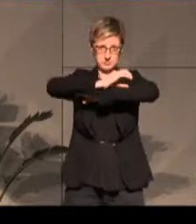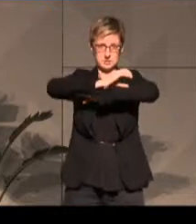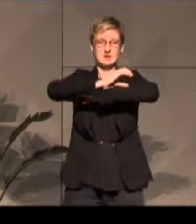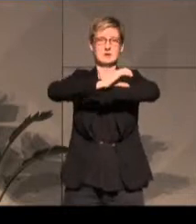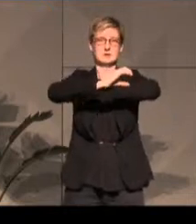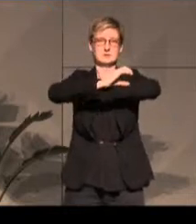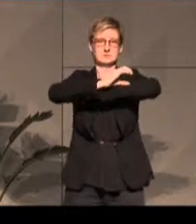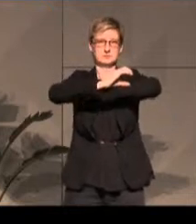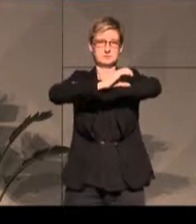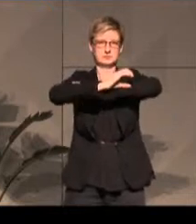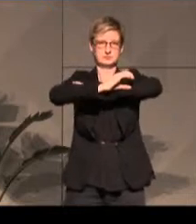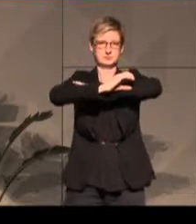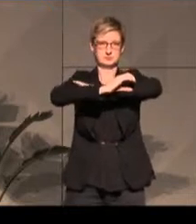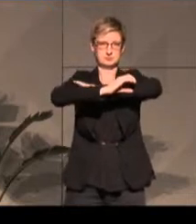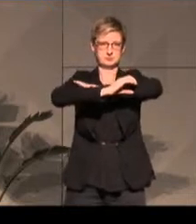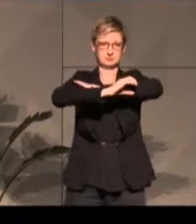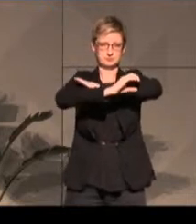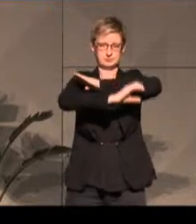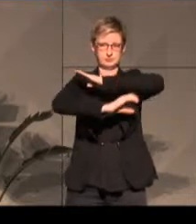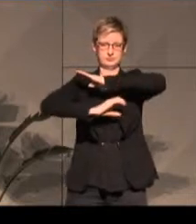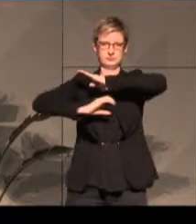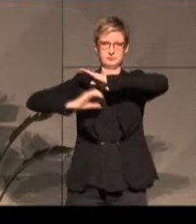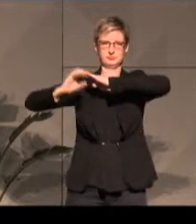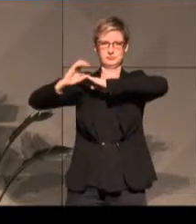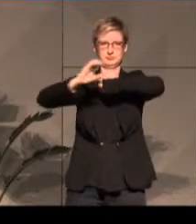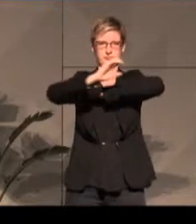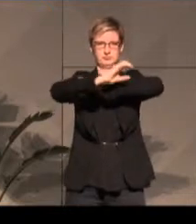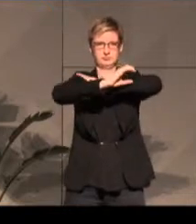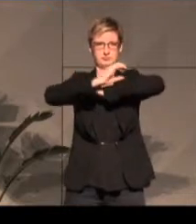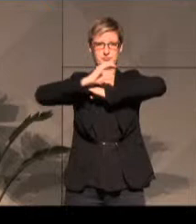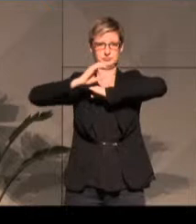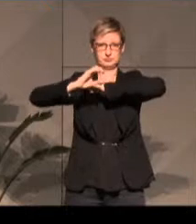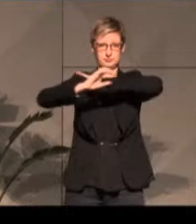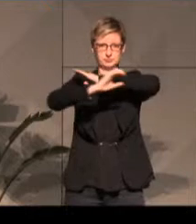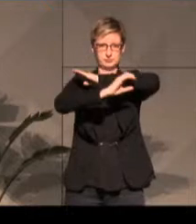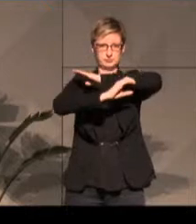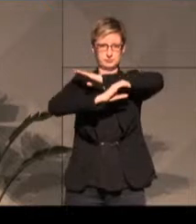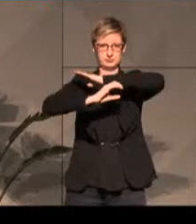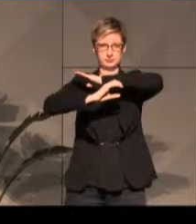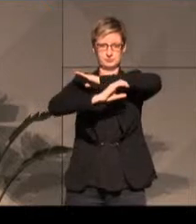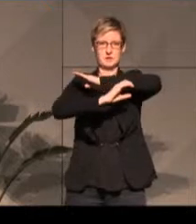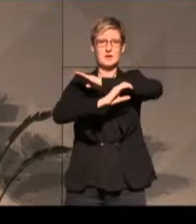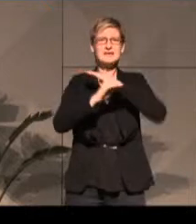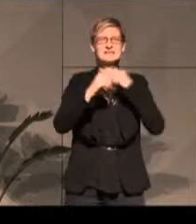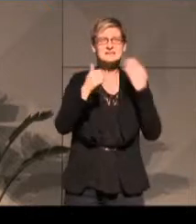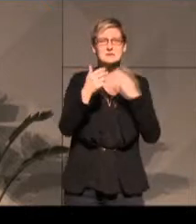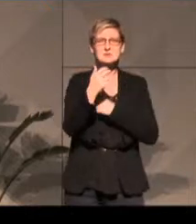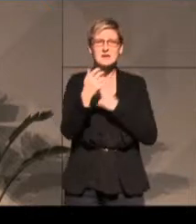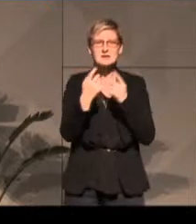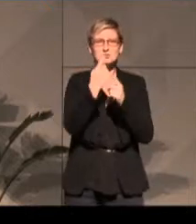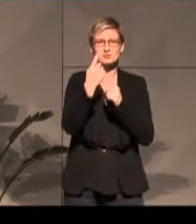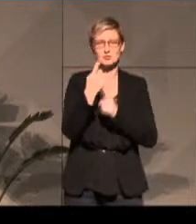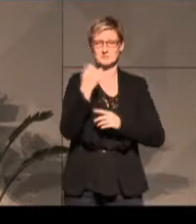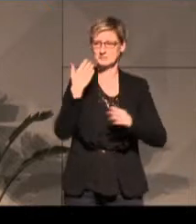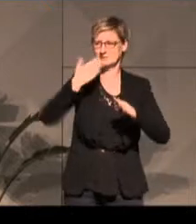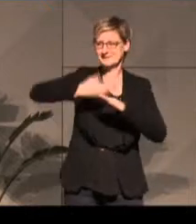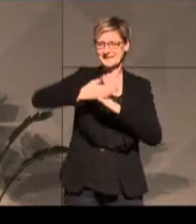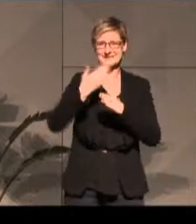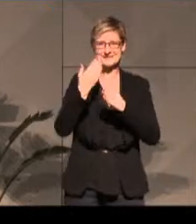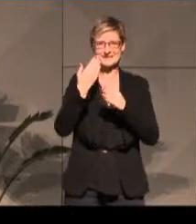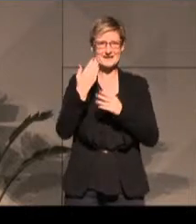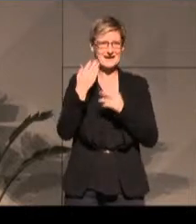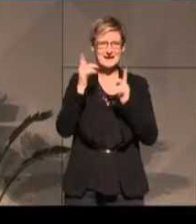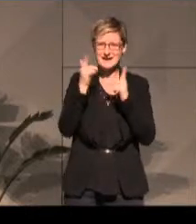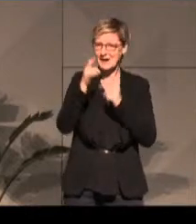that. Until the sun has fully disappeared, it takes 36 hours. Nobody